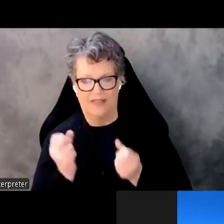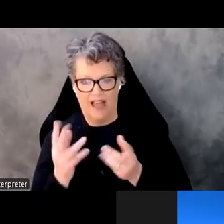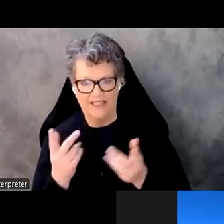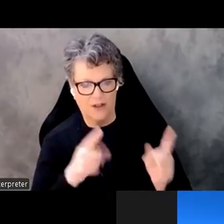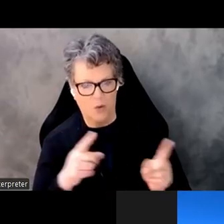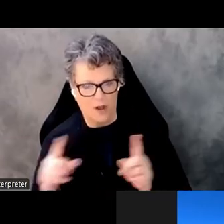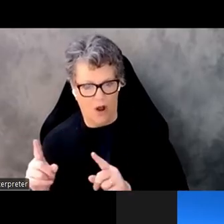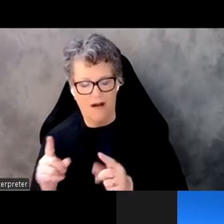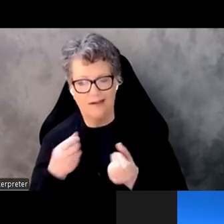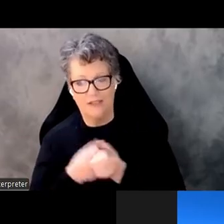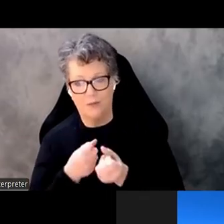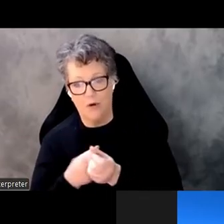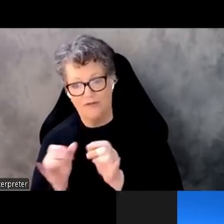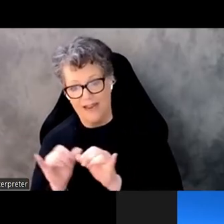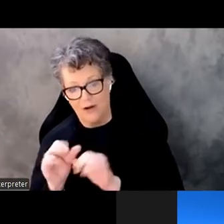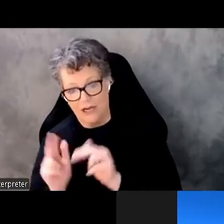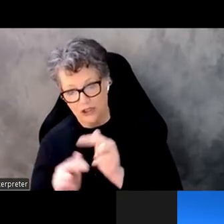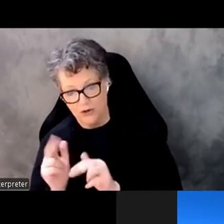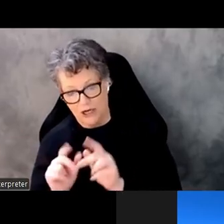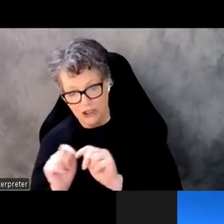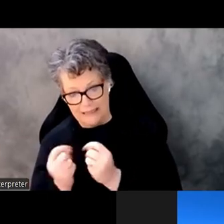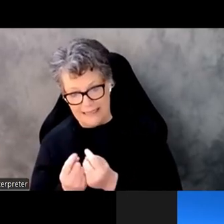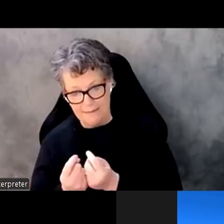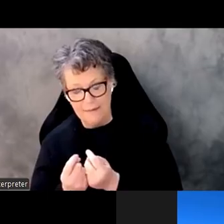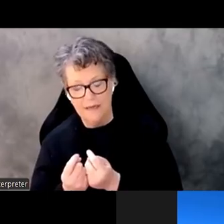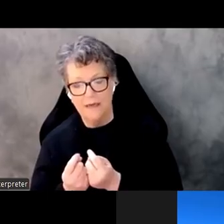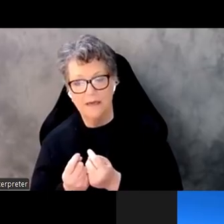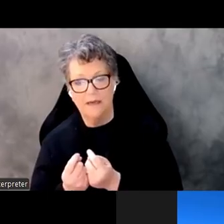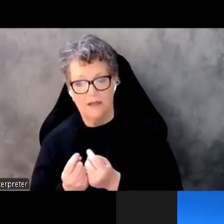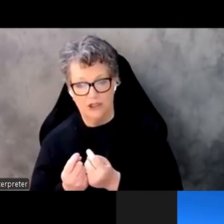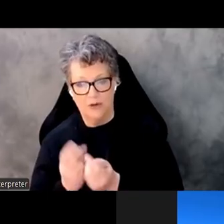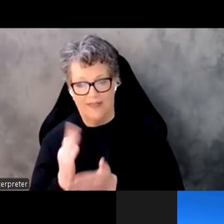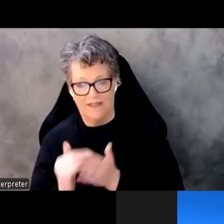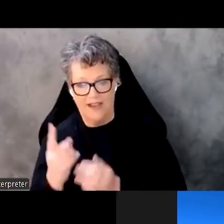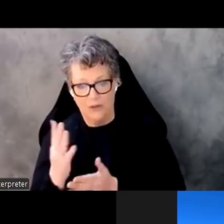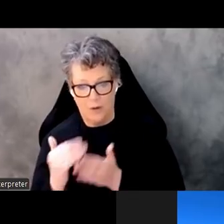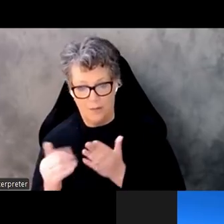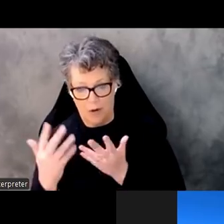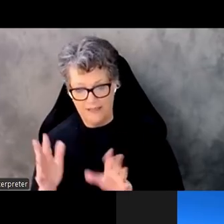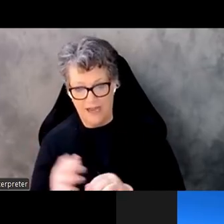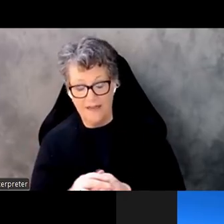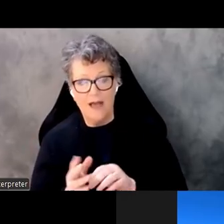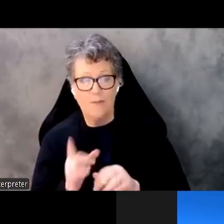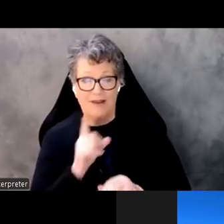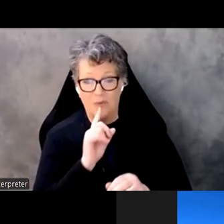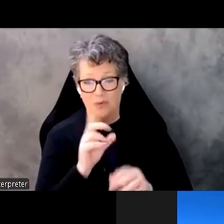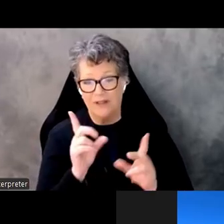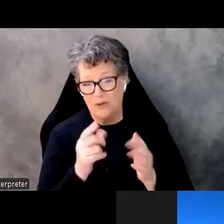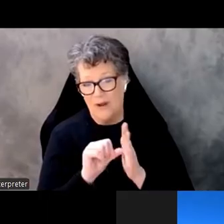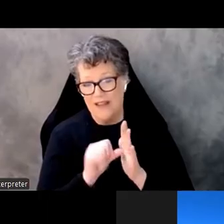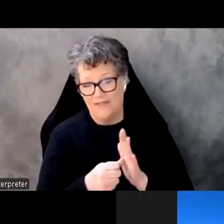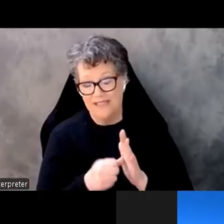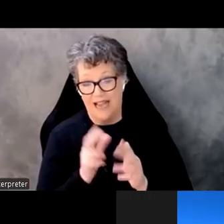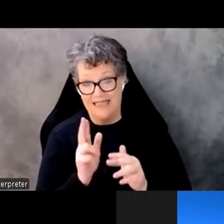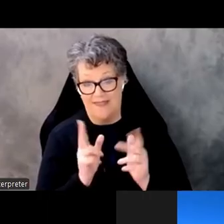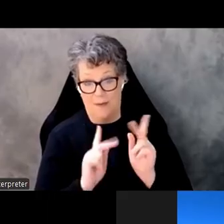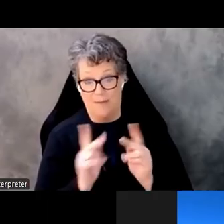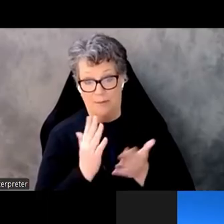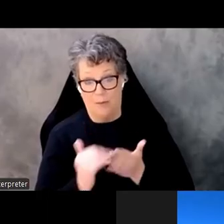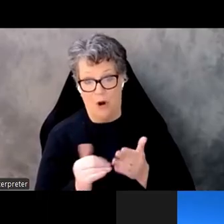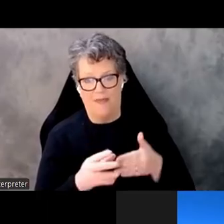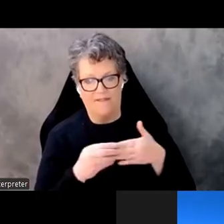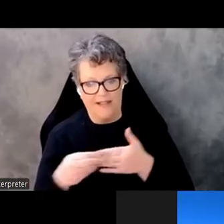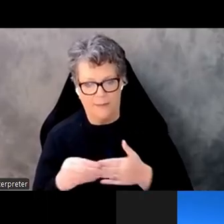lot of support from the engineering construction team to get the phase one part done. But I do really just want to emphasize the people part of it, the flexibility